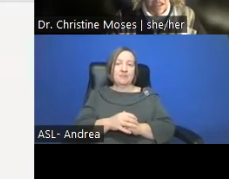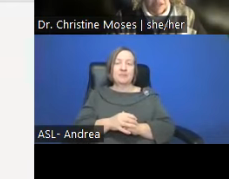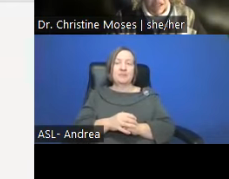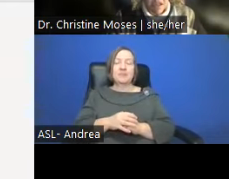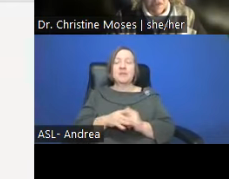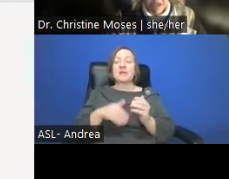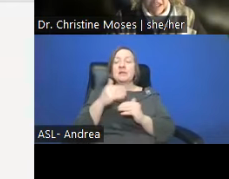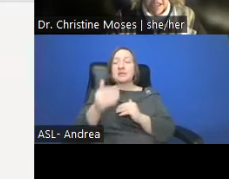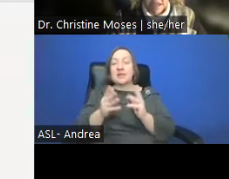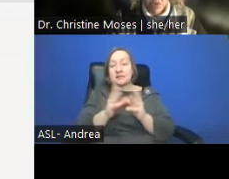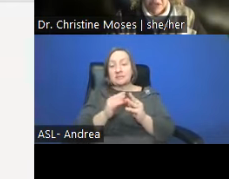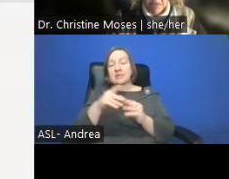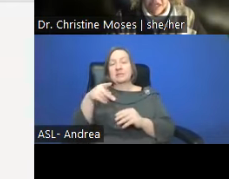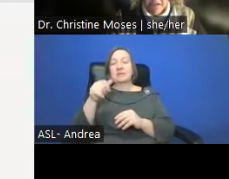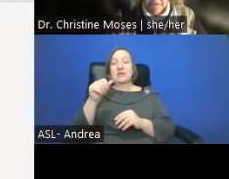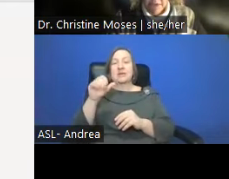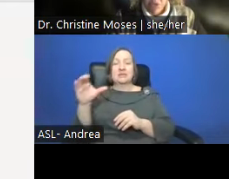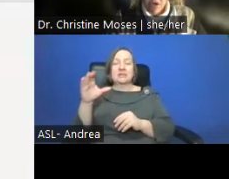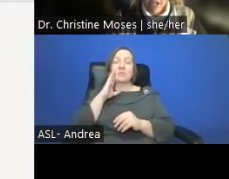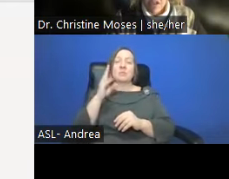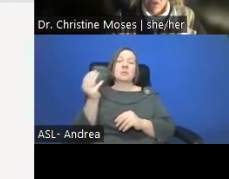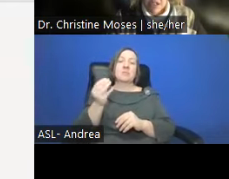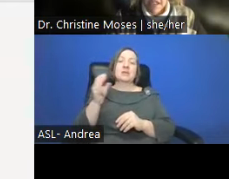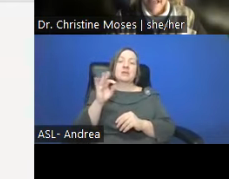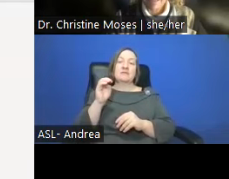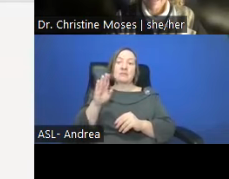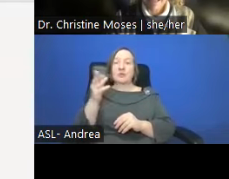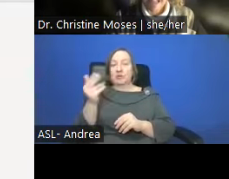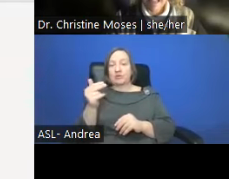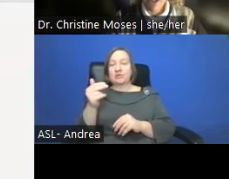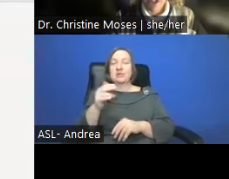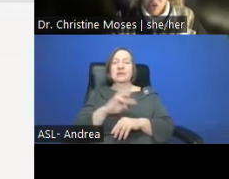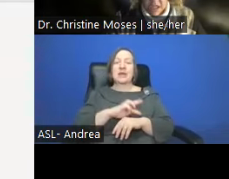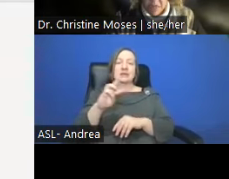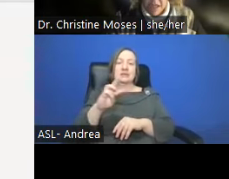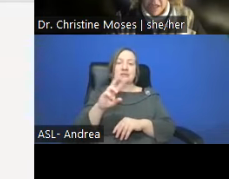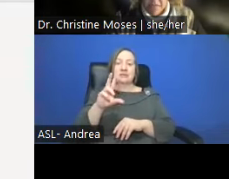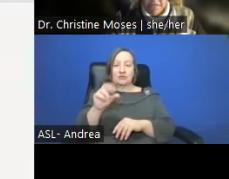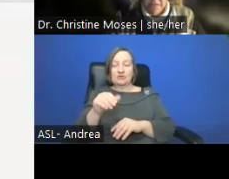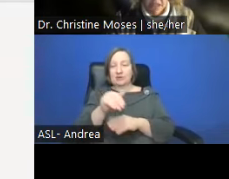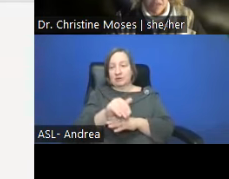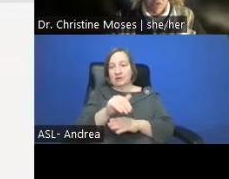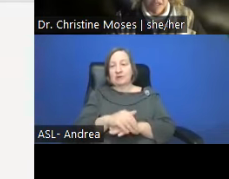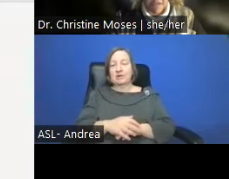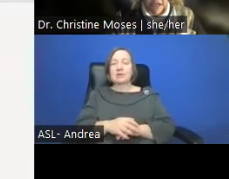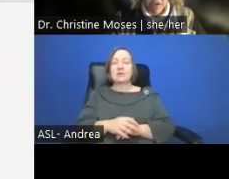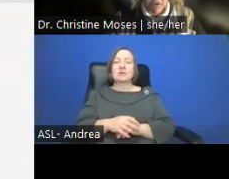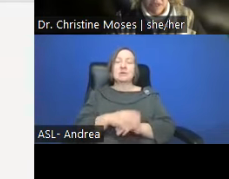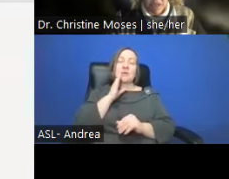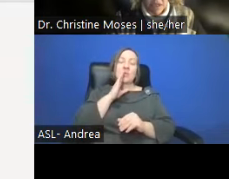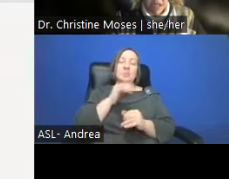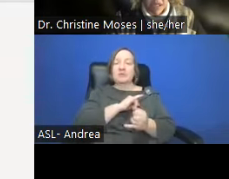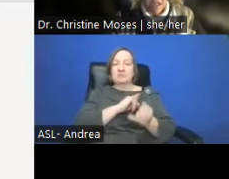The next meeting of the PAC will be Monday, February 13th at 6:30 p.m. This will be the